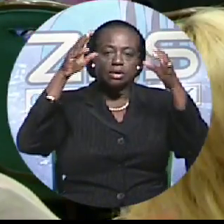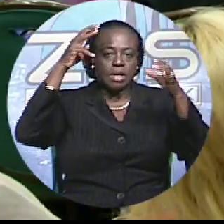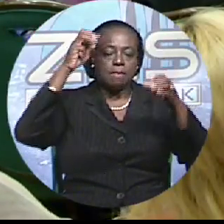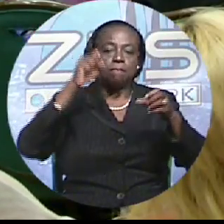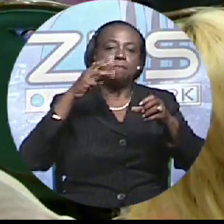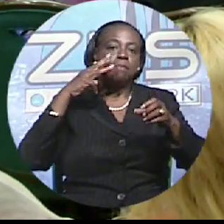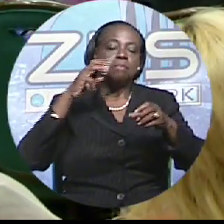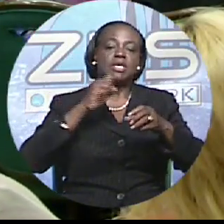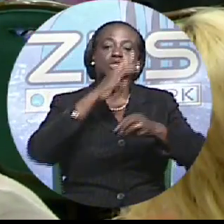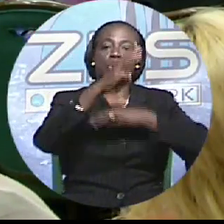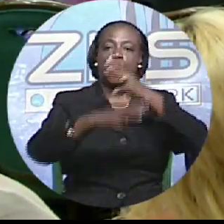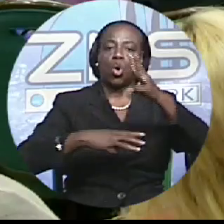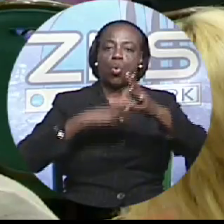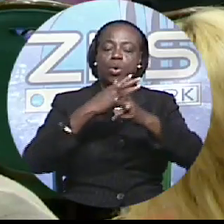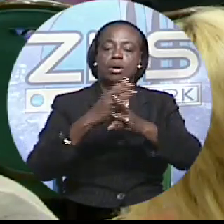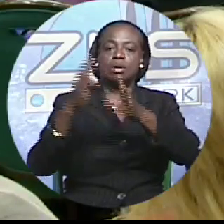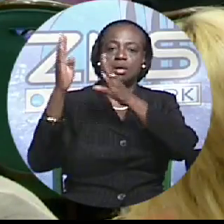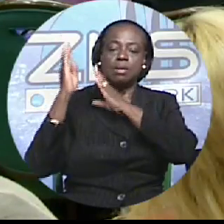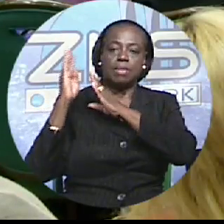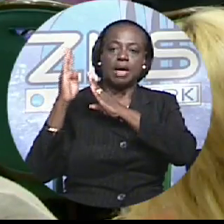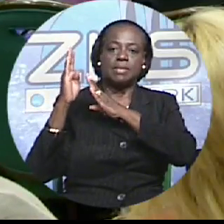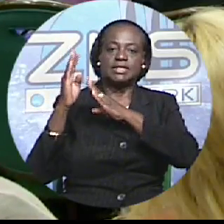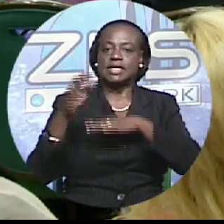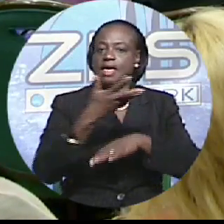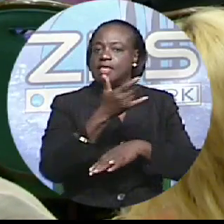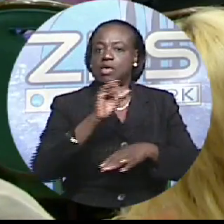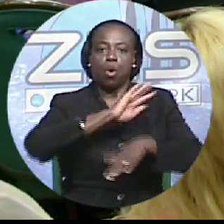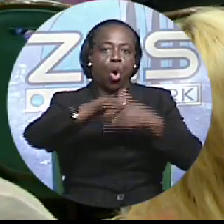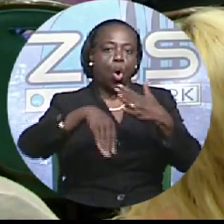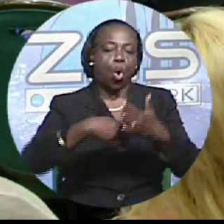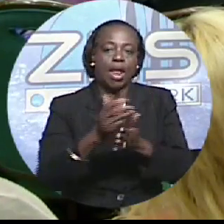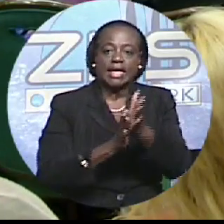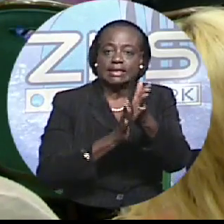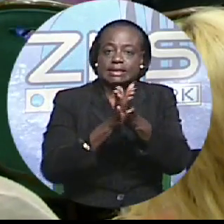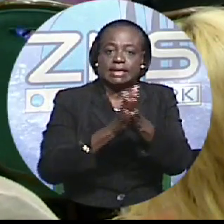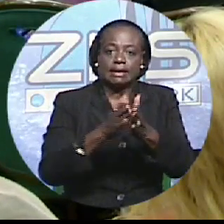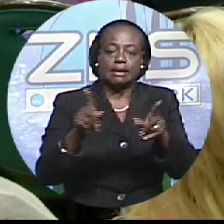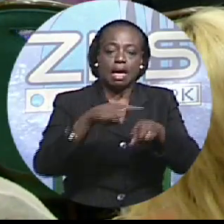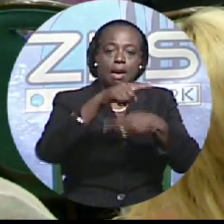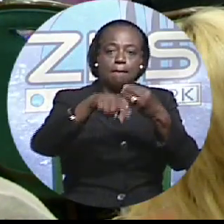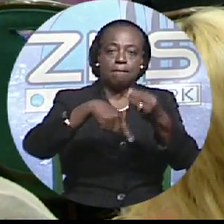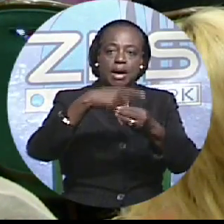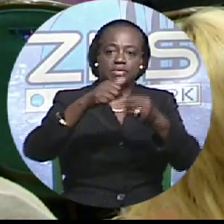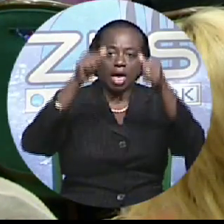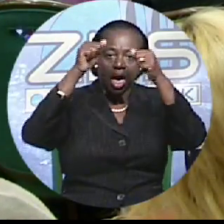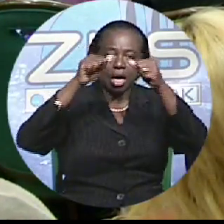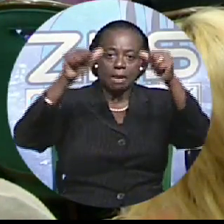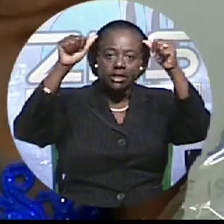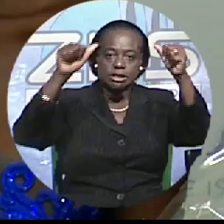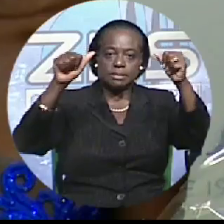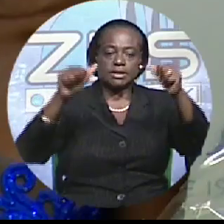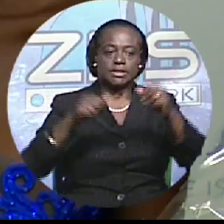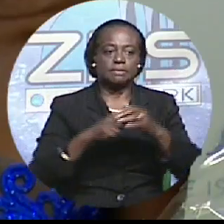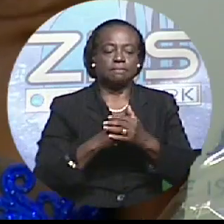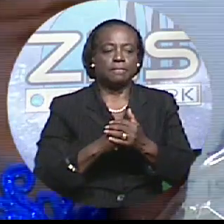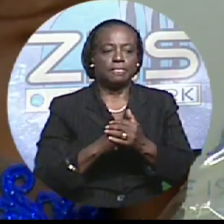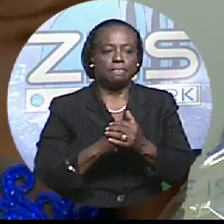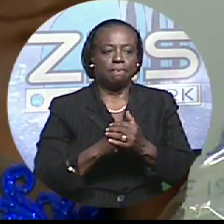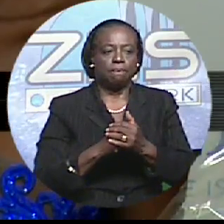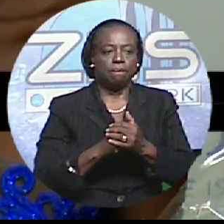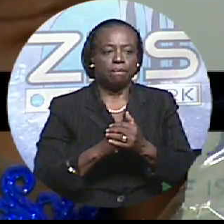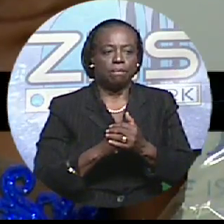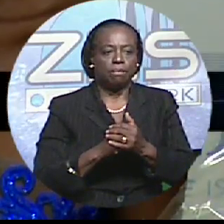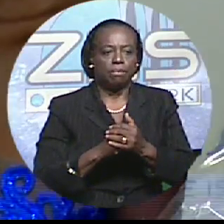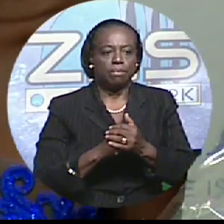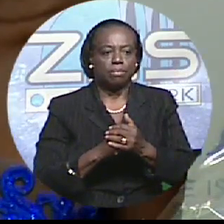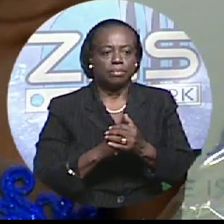the event, the beauty queens were emotional and excited about their accomplishment, noting that the journey was certainly not easy. We're not going to be called the country